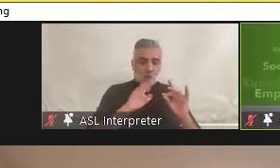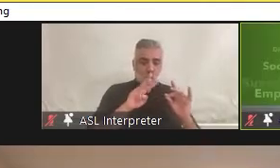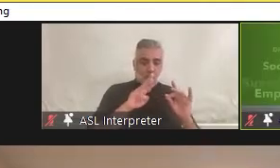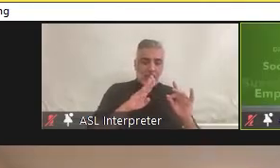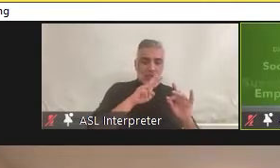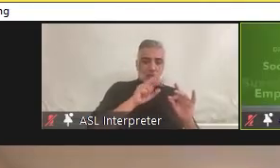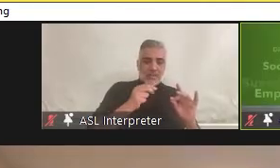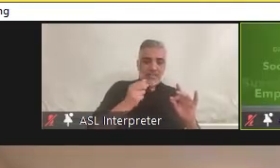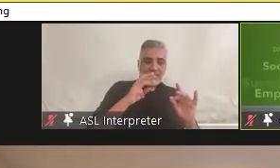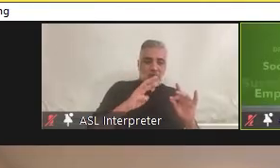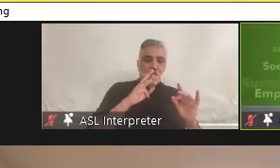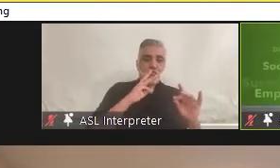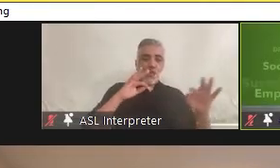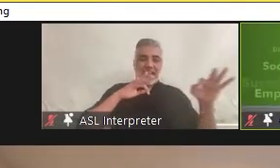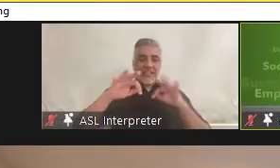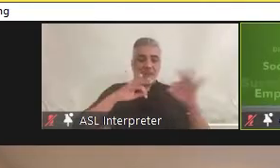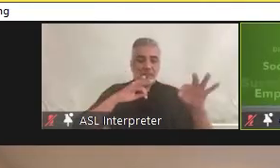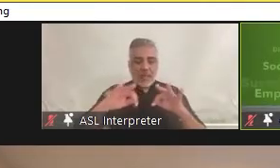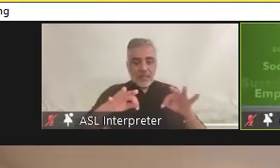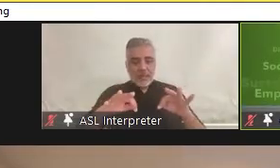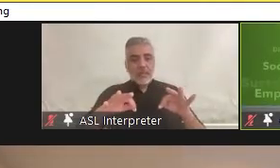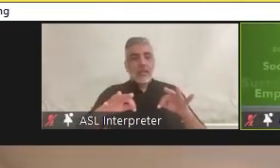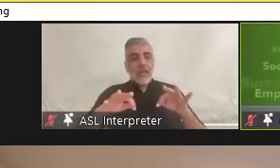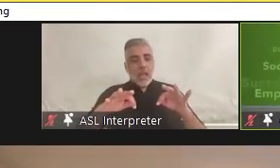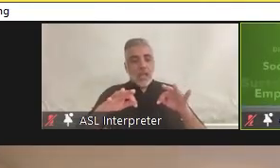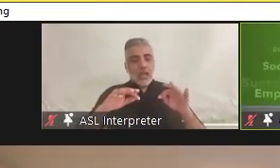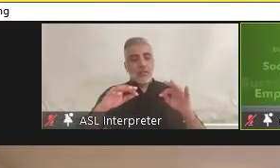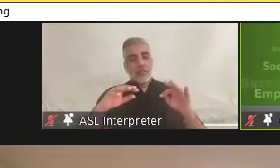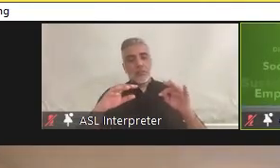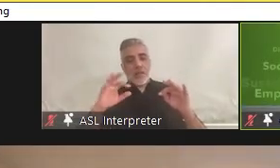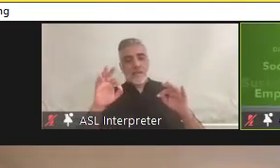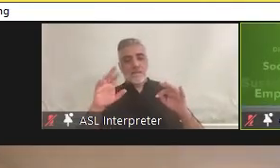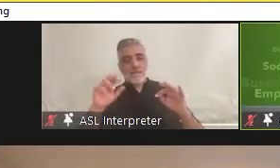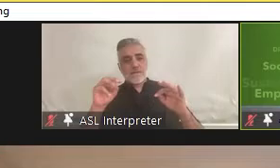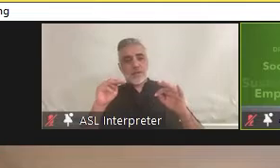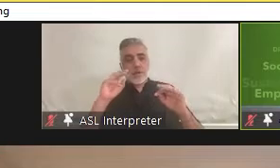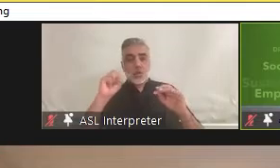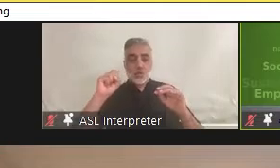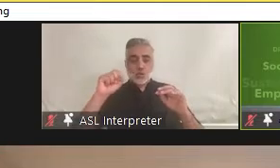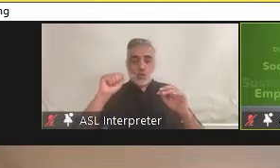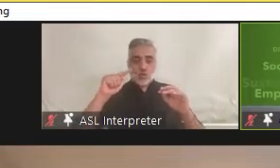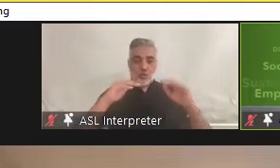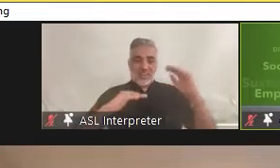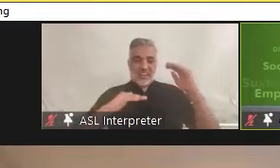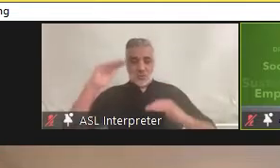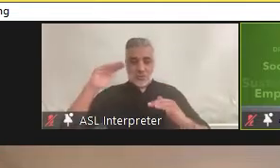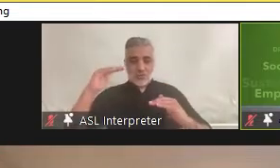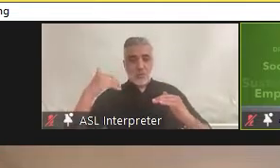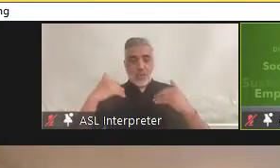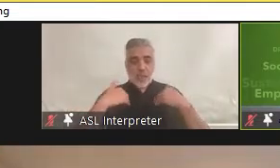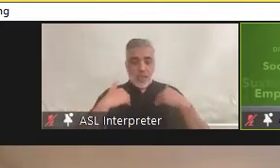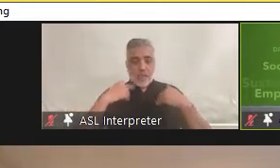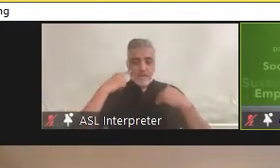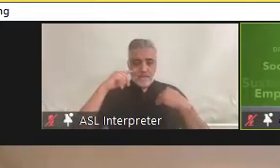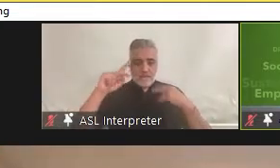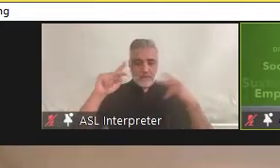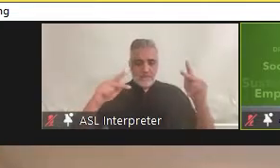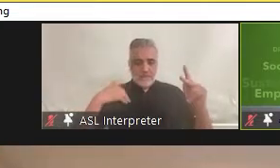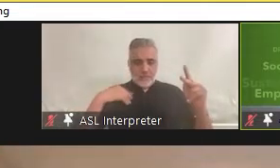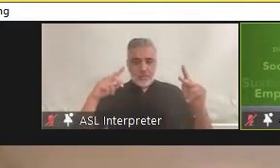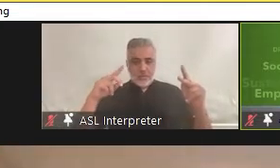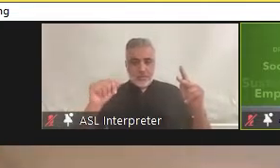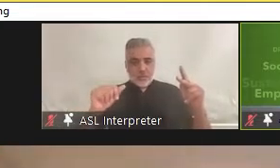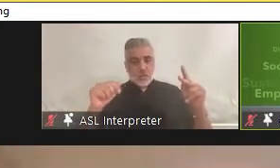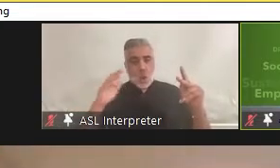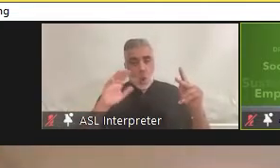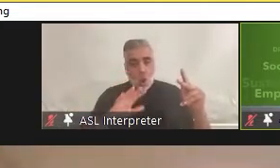to explain and, well, put a frame to the social inequities that exist for people with disabilities